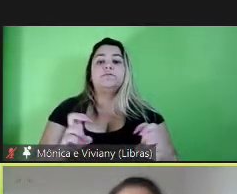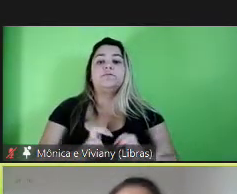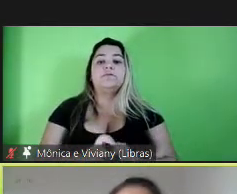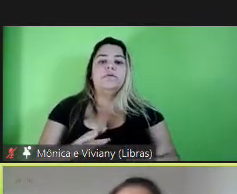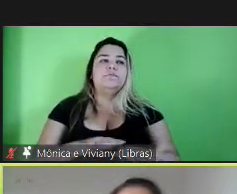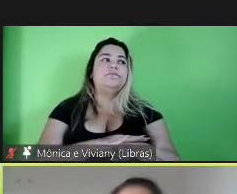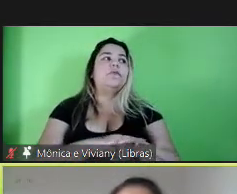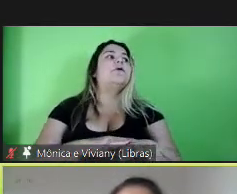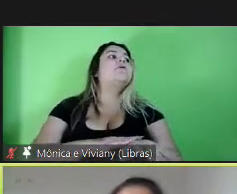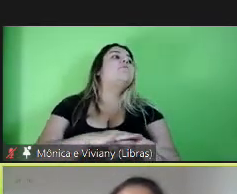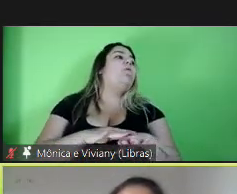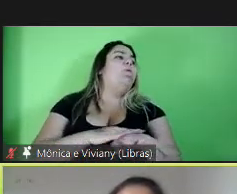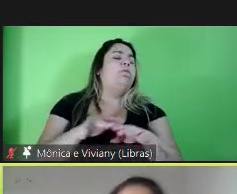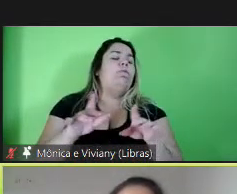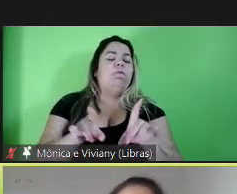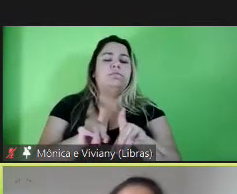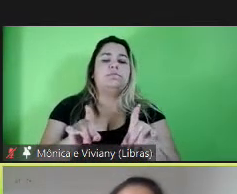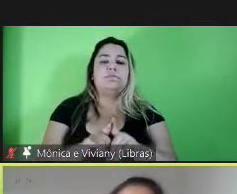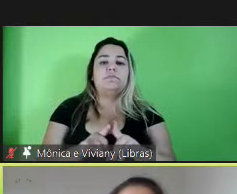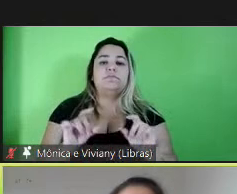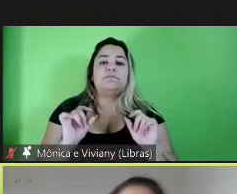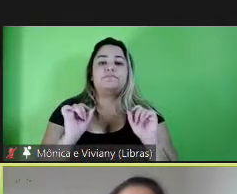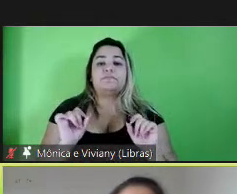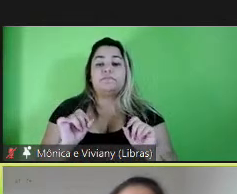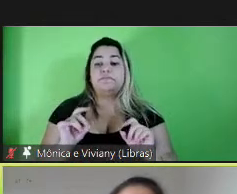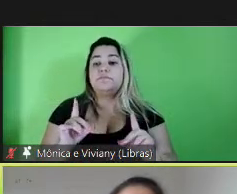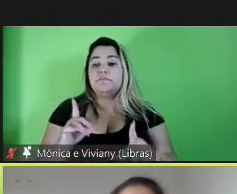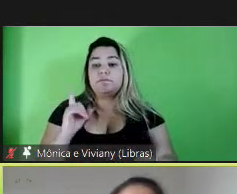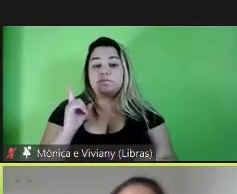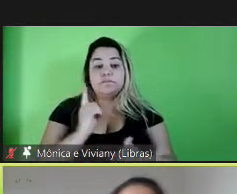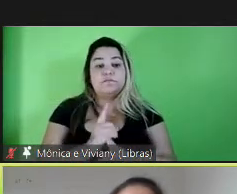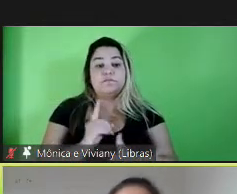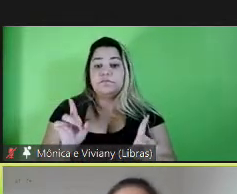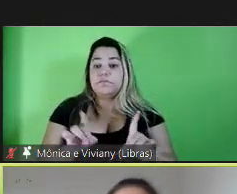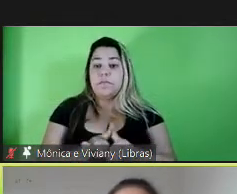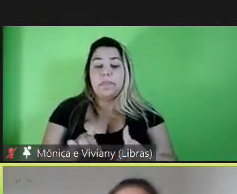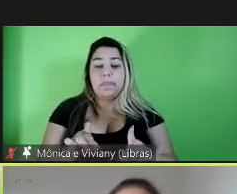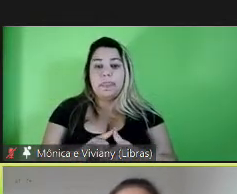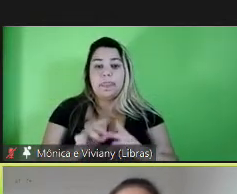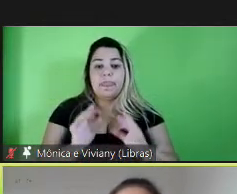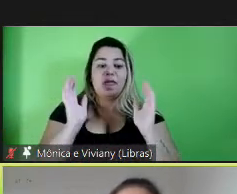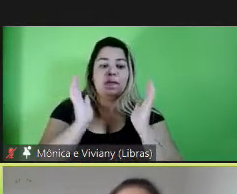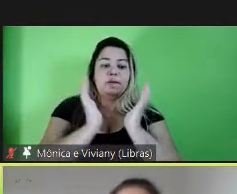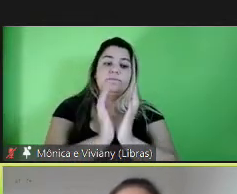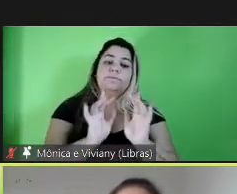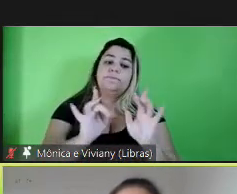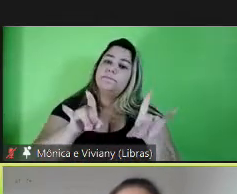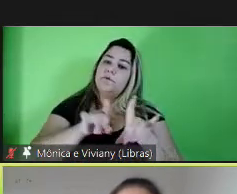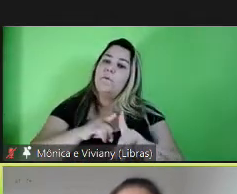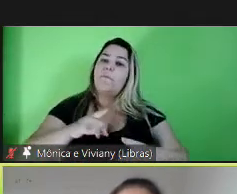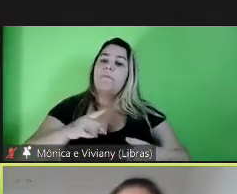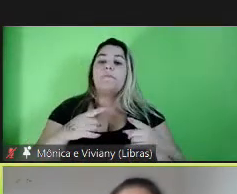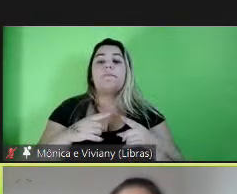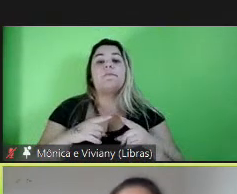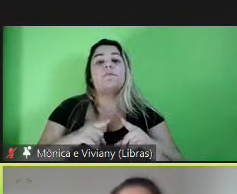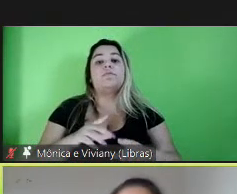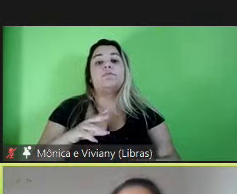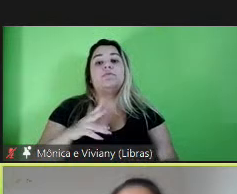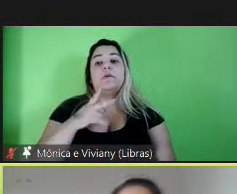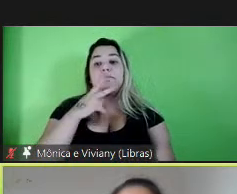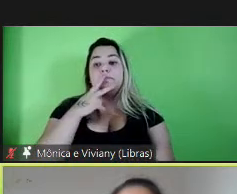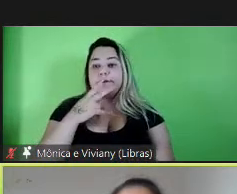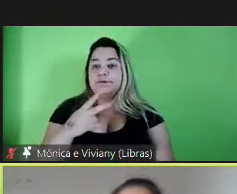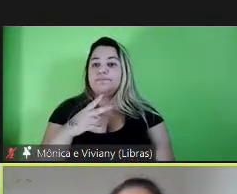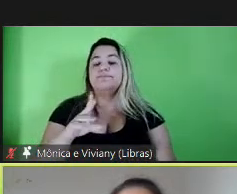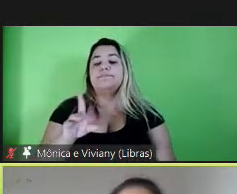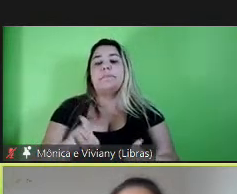talks and therapies. So we also identified the necessity to begin a group to combat the